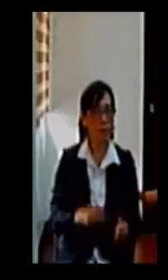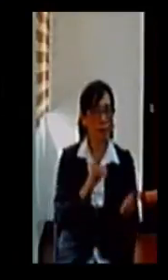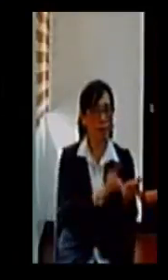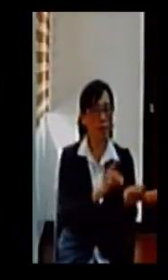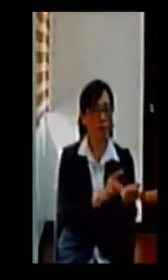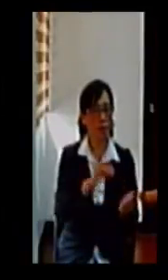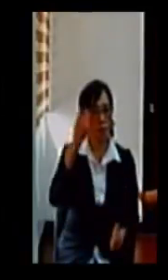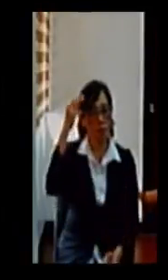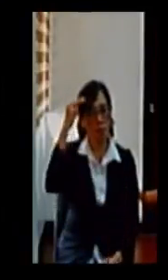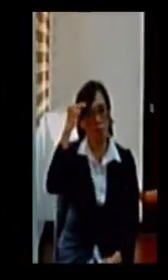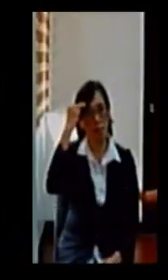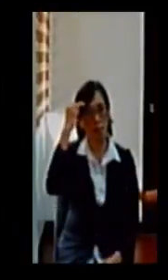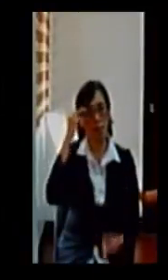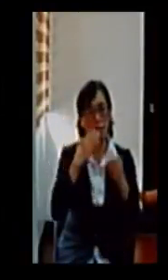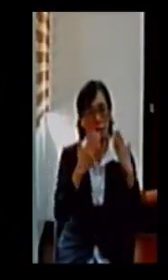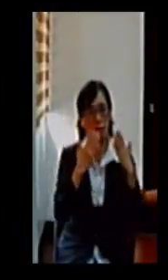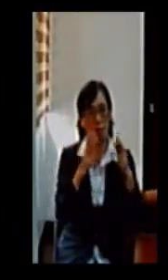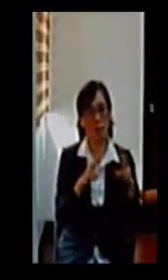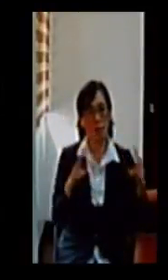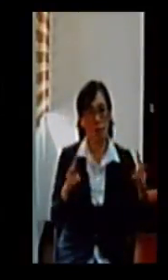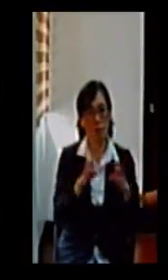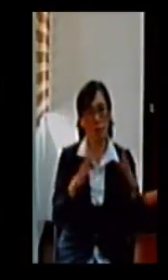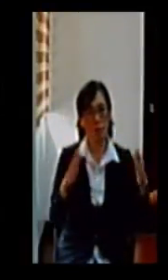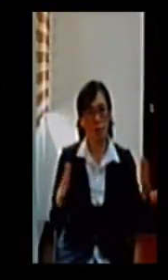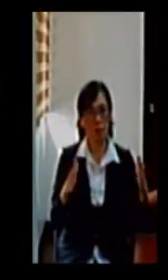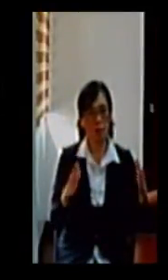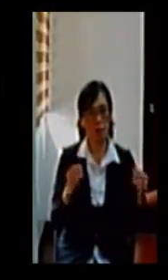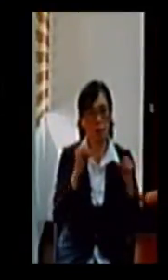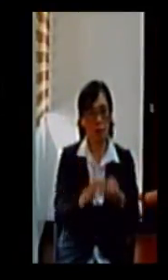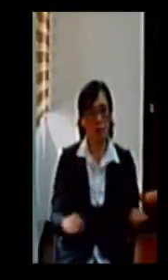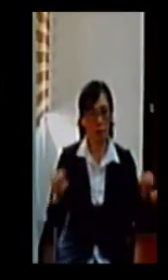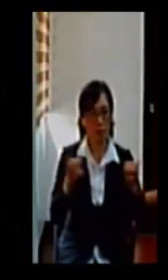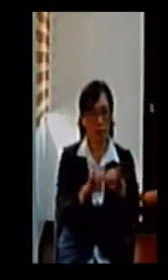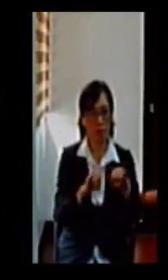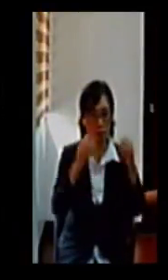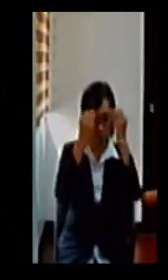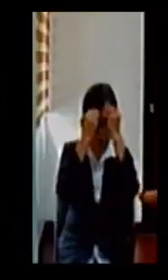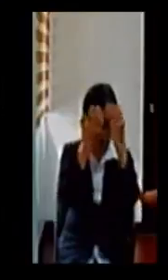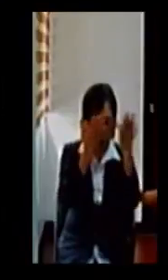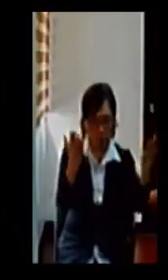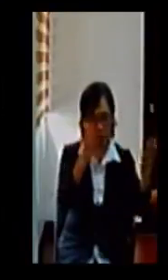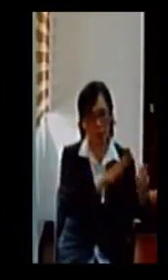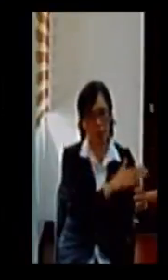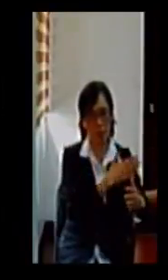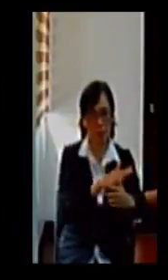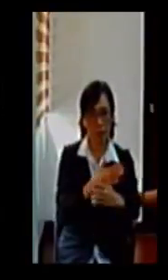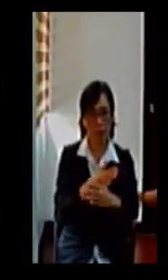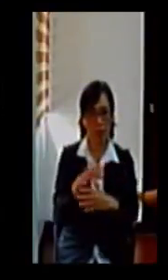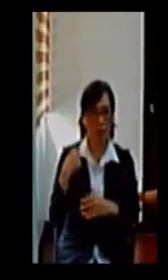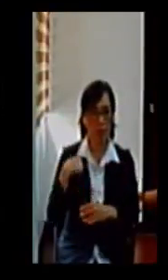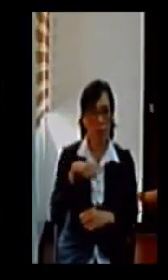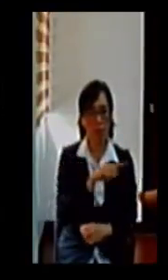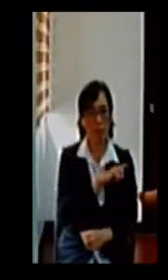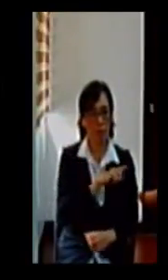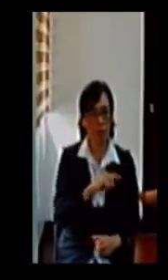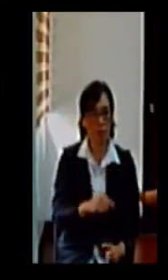much for your the very important information you shared with us on the impact of